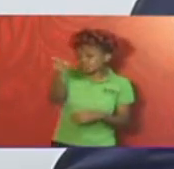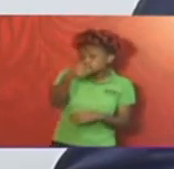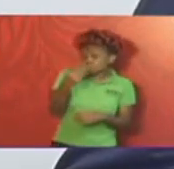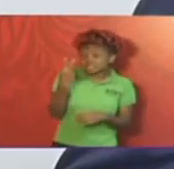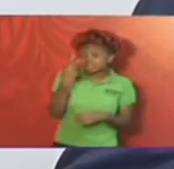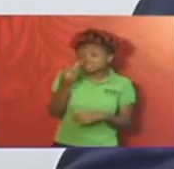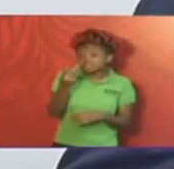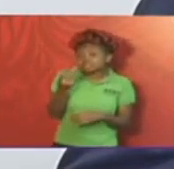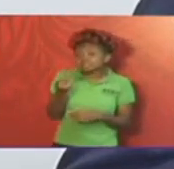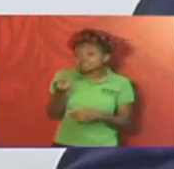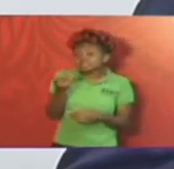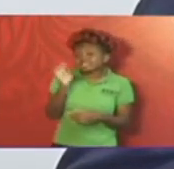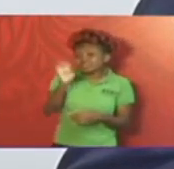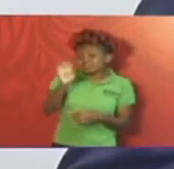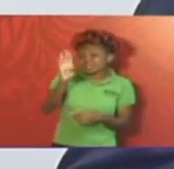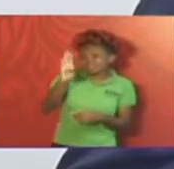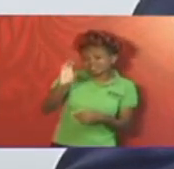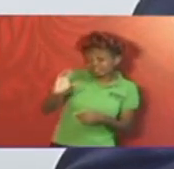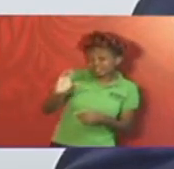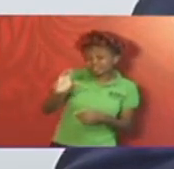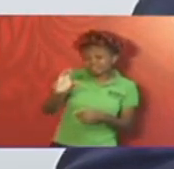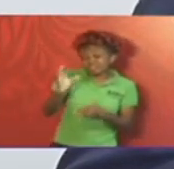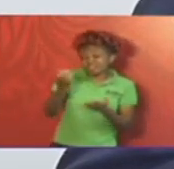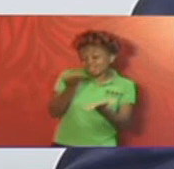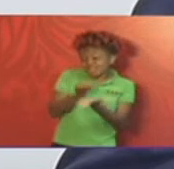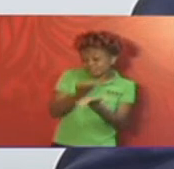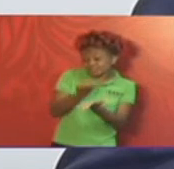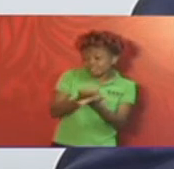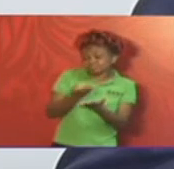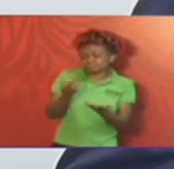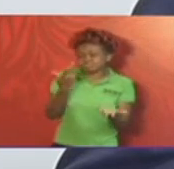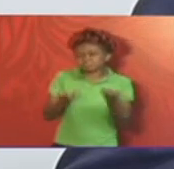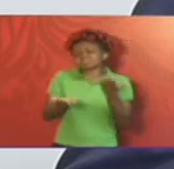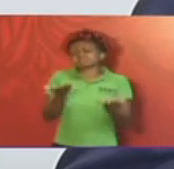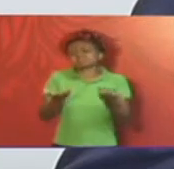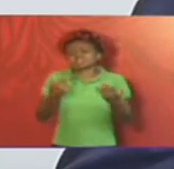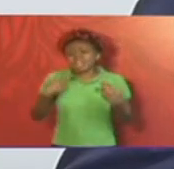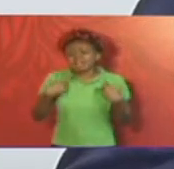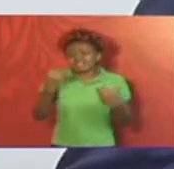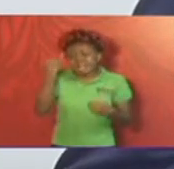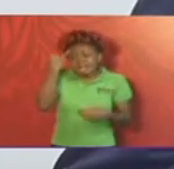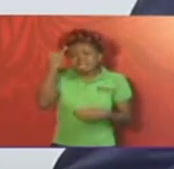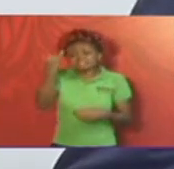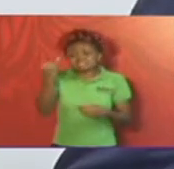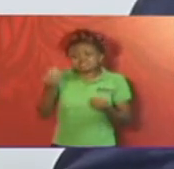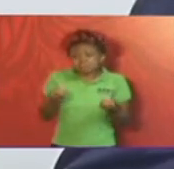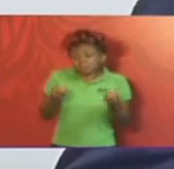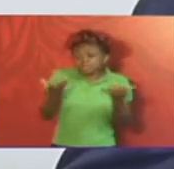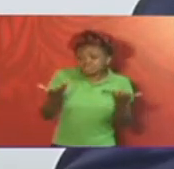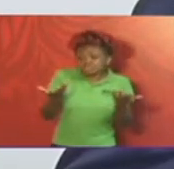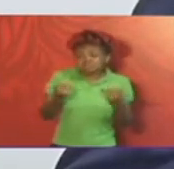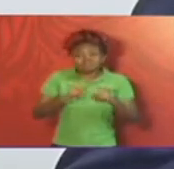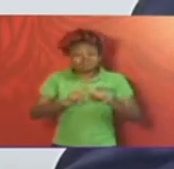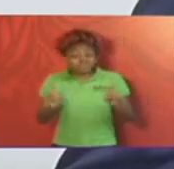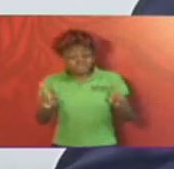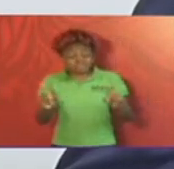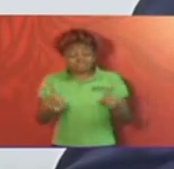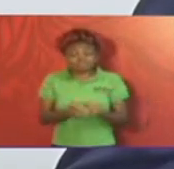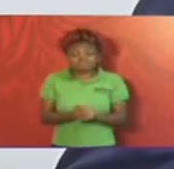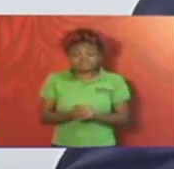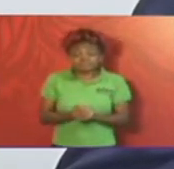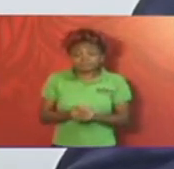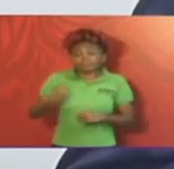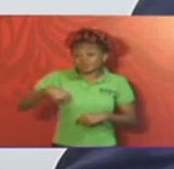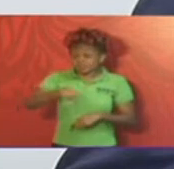division and get some sort of clue. So whilst we do all that, we are going to go into these